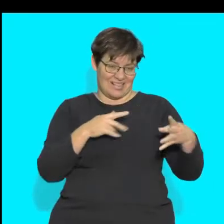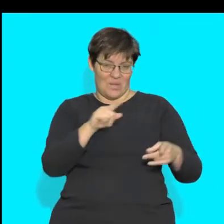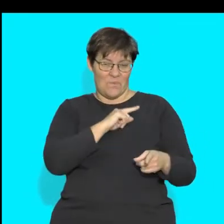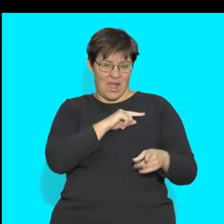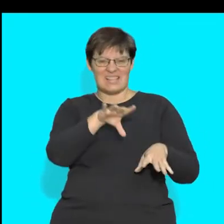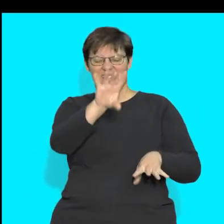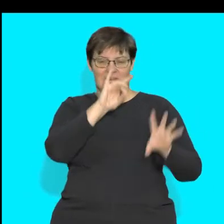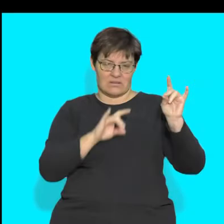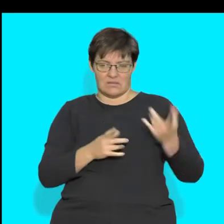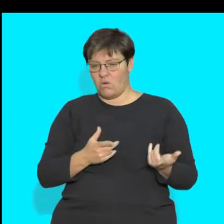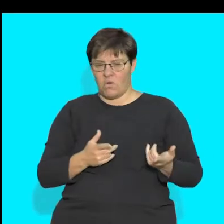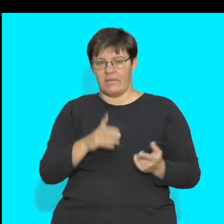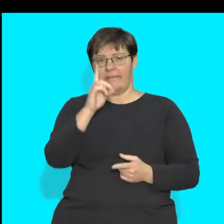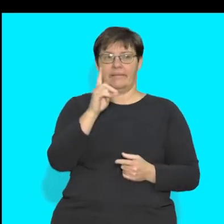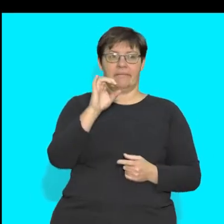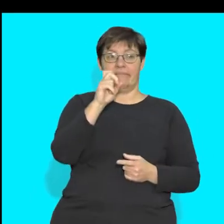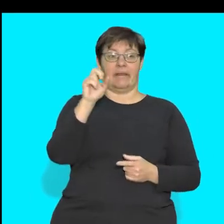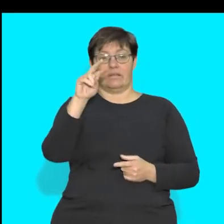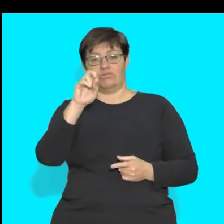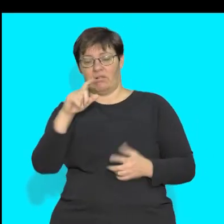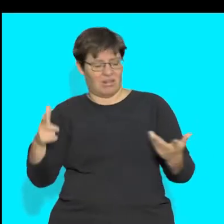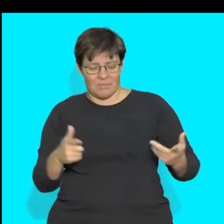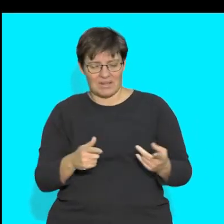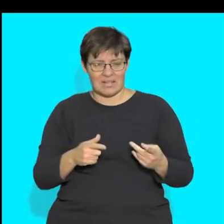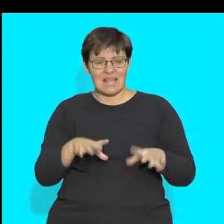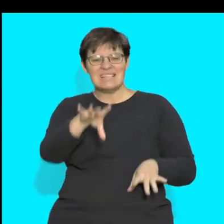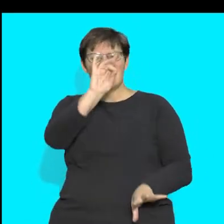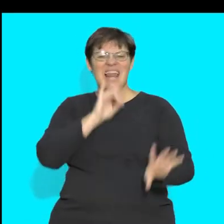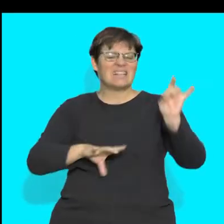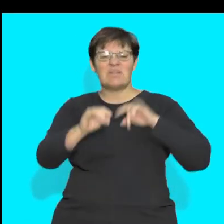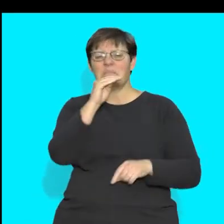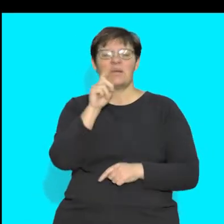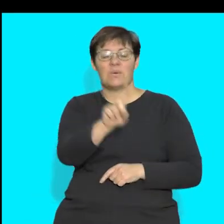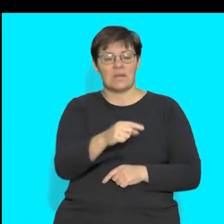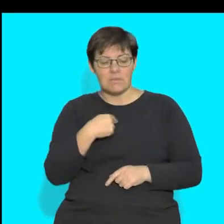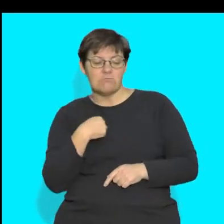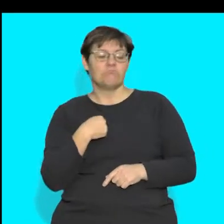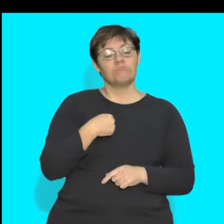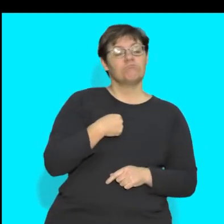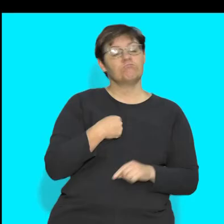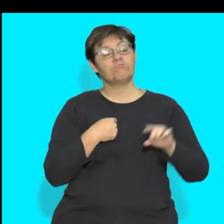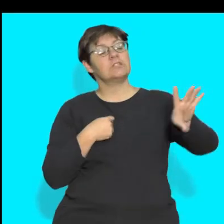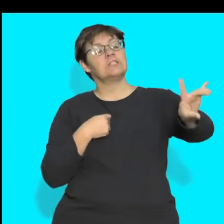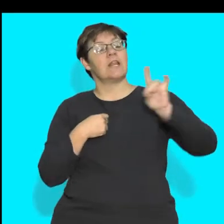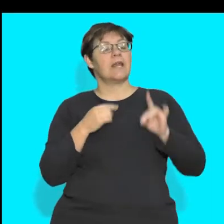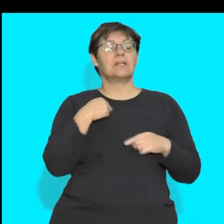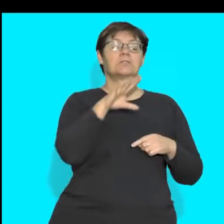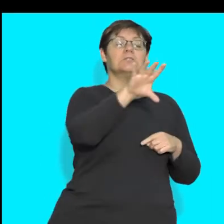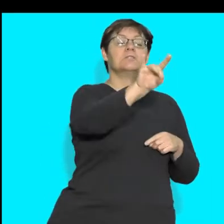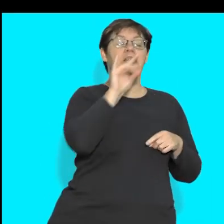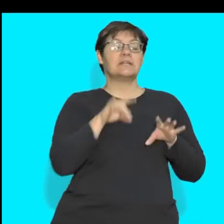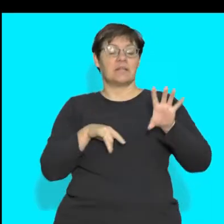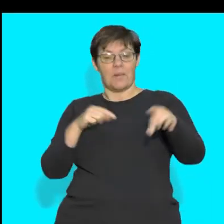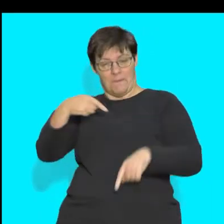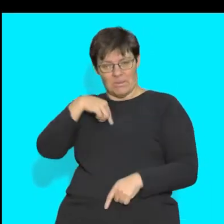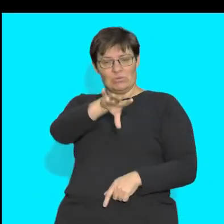than differentially permeable. What does selectively mean? If you select, you choose